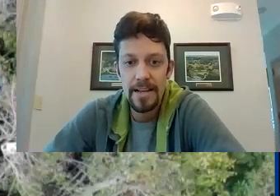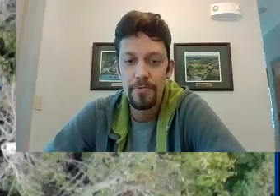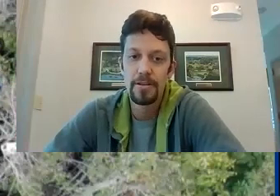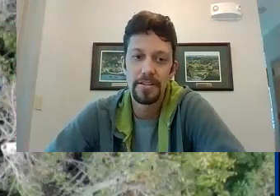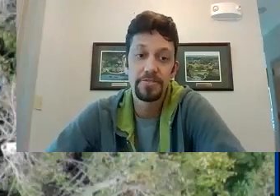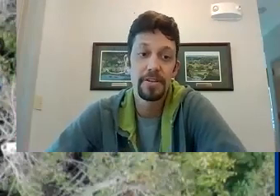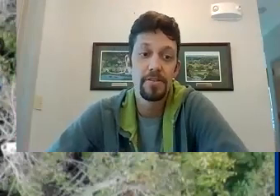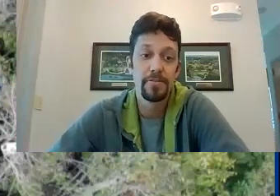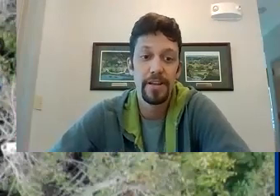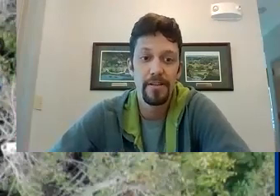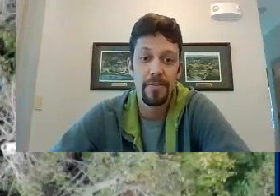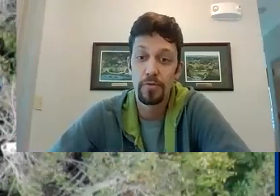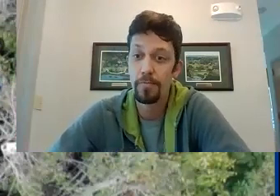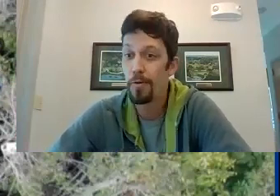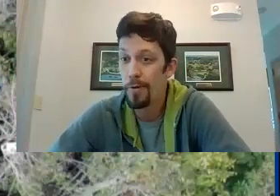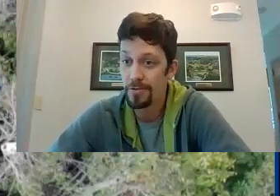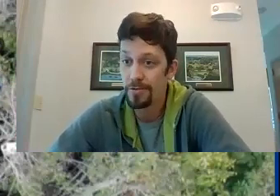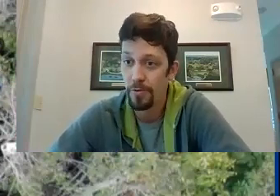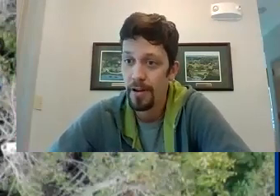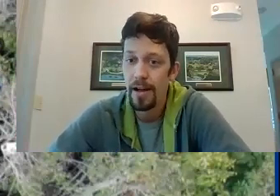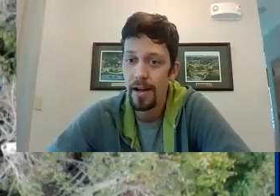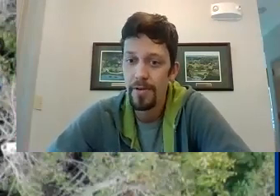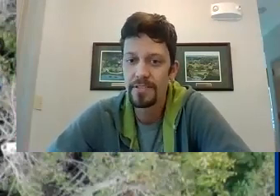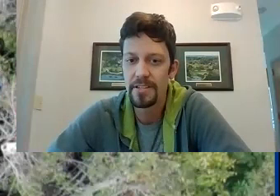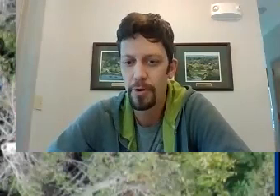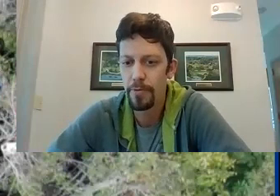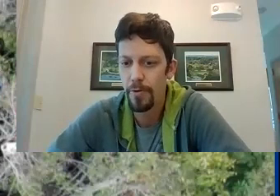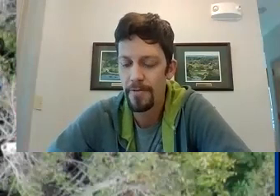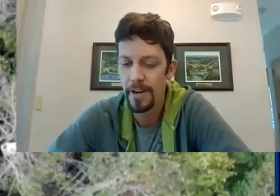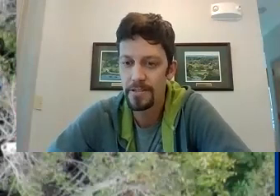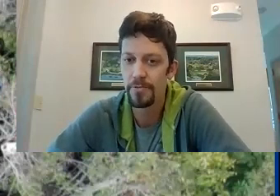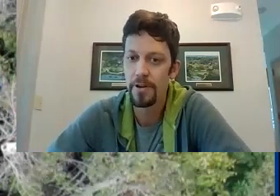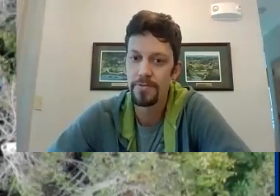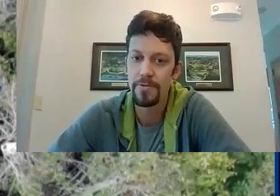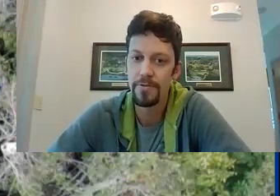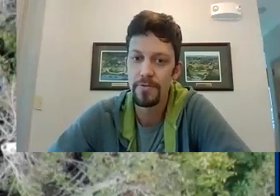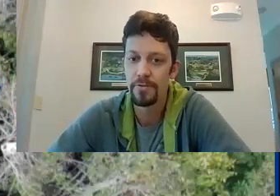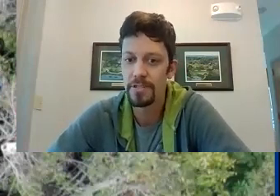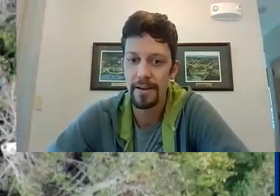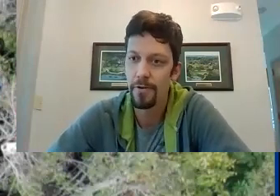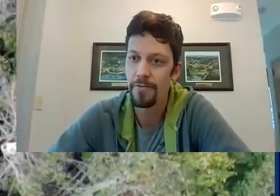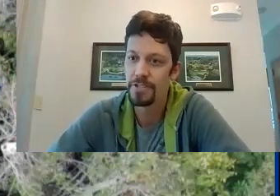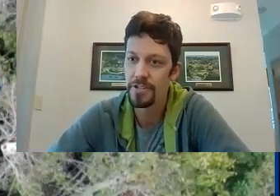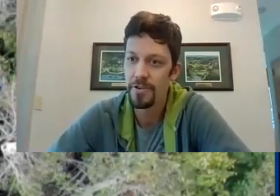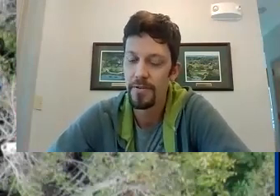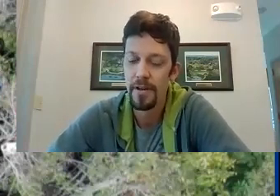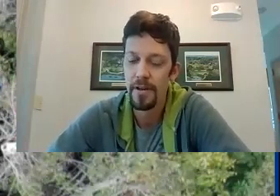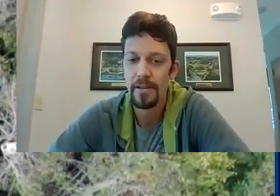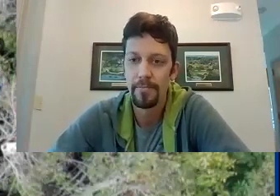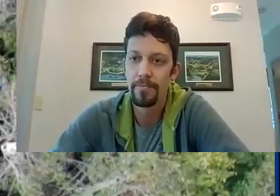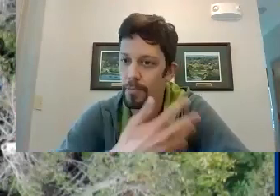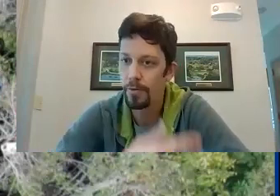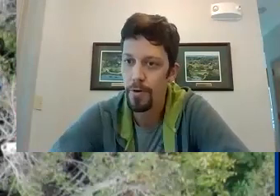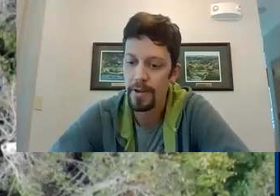we're going to essentially go on like a virtual boardwalk tour. We have some pre-recorded videos that we'll go through, and then we'll jump back and forth and show you that